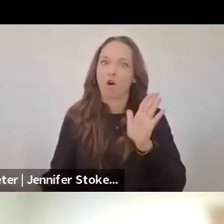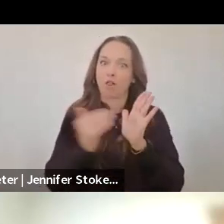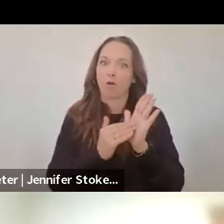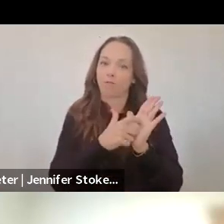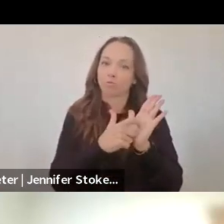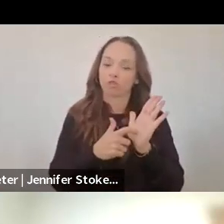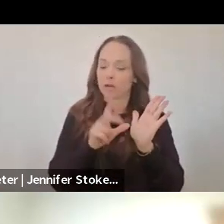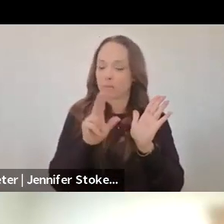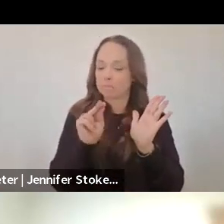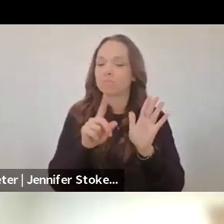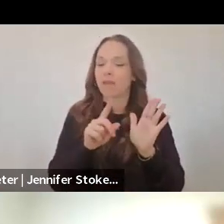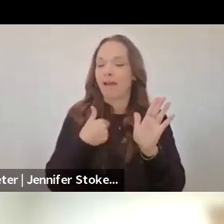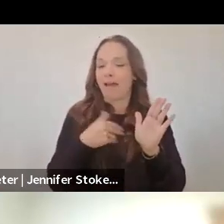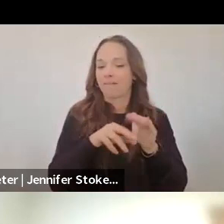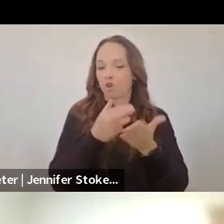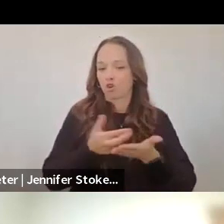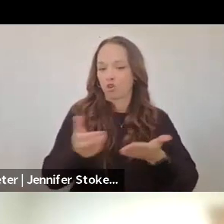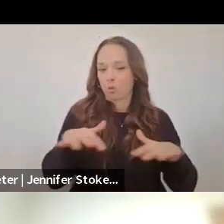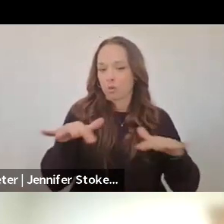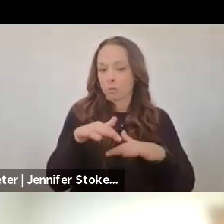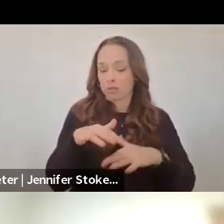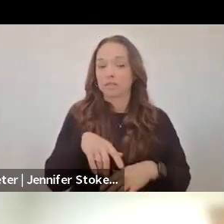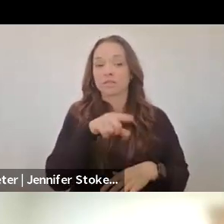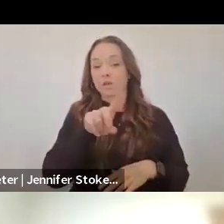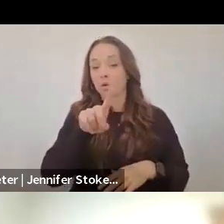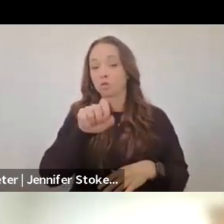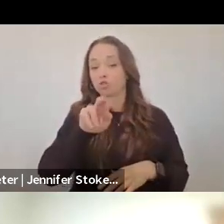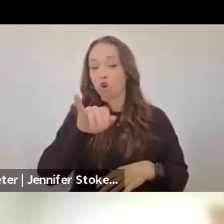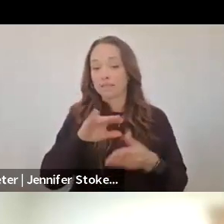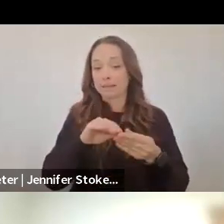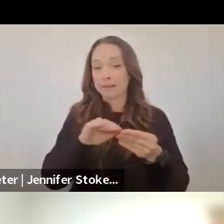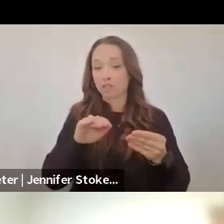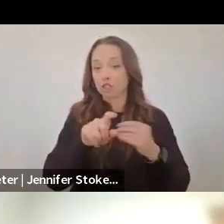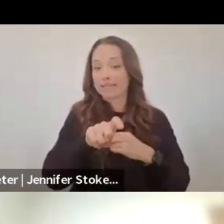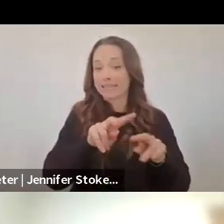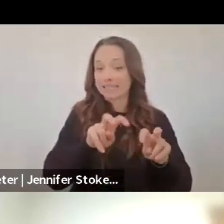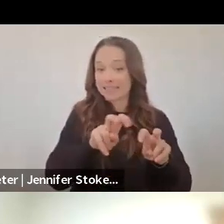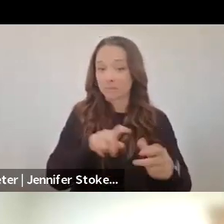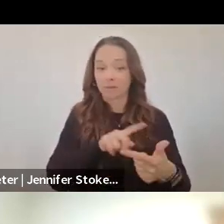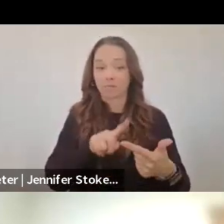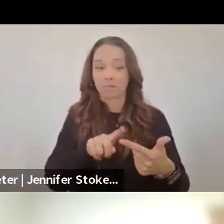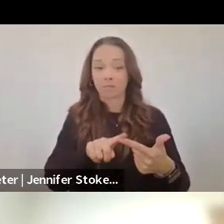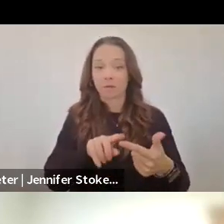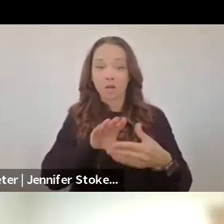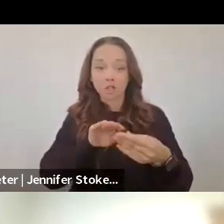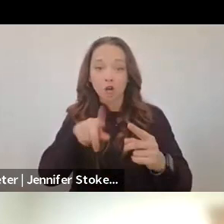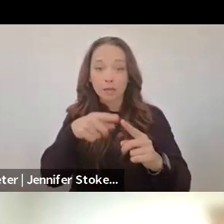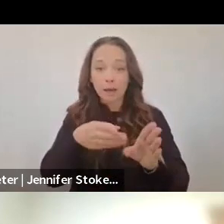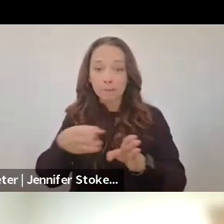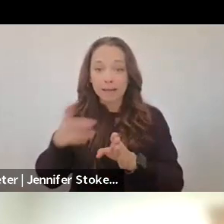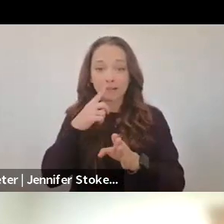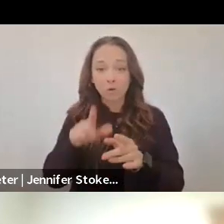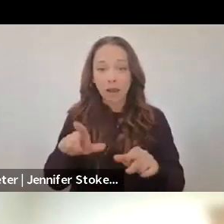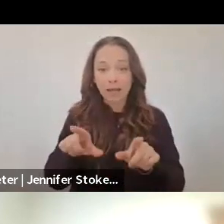what Darcy was talking about is having a needs assessment, talking about and planning for language